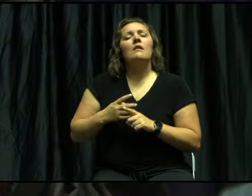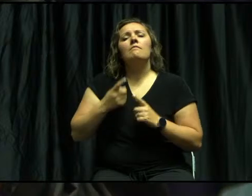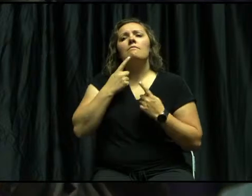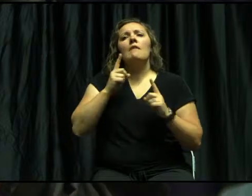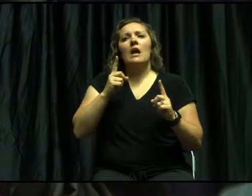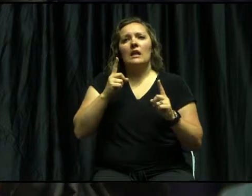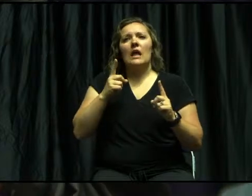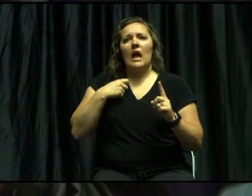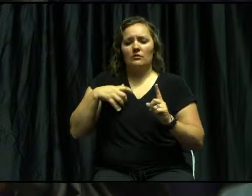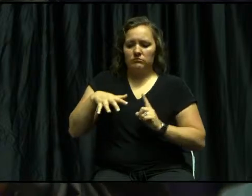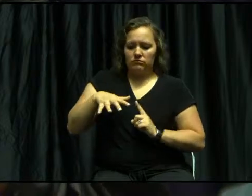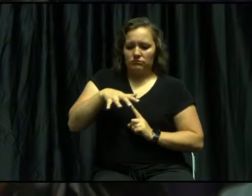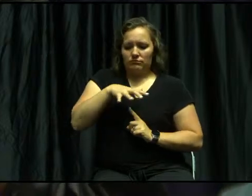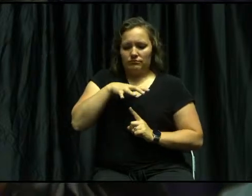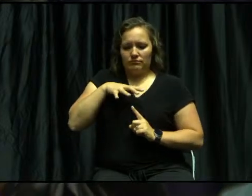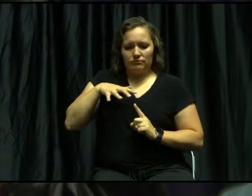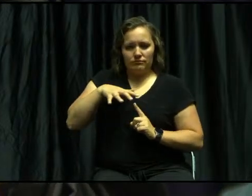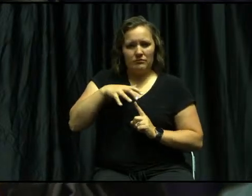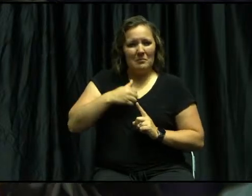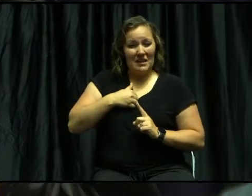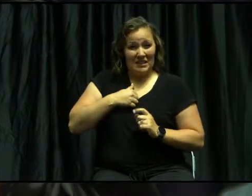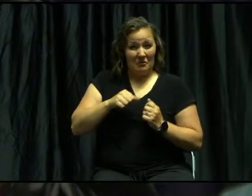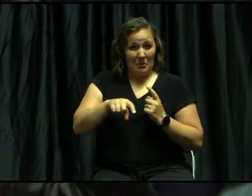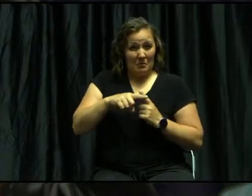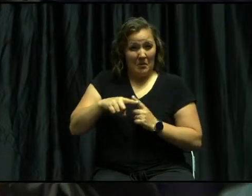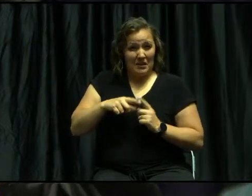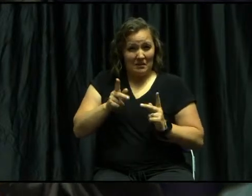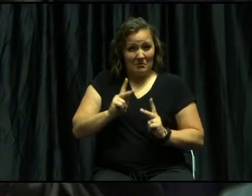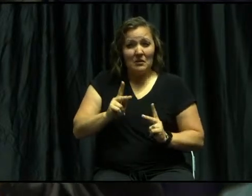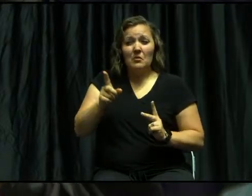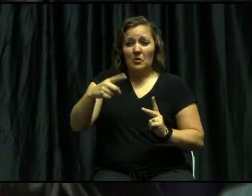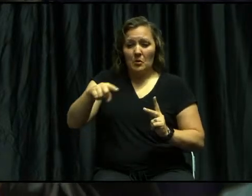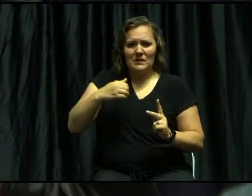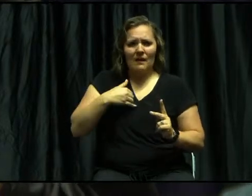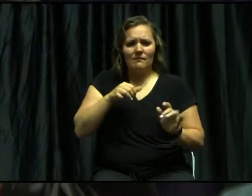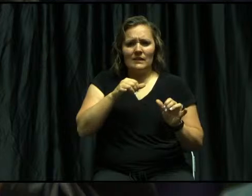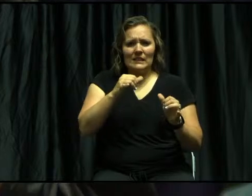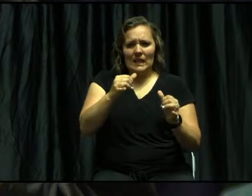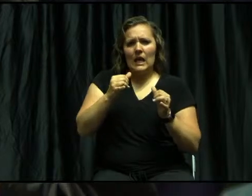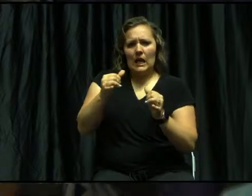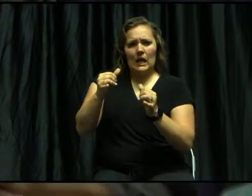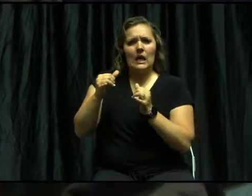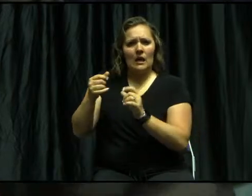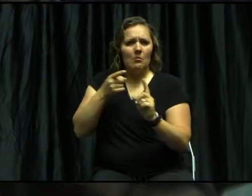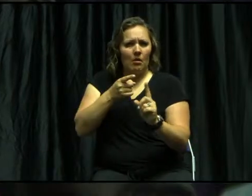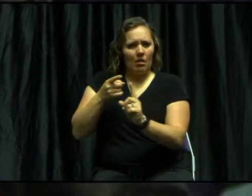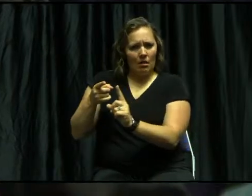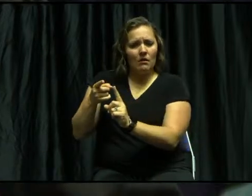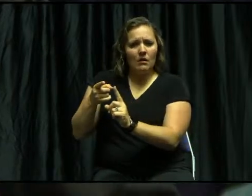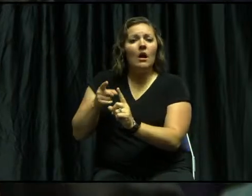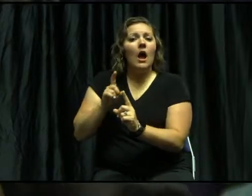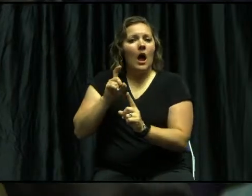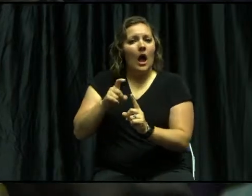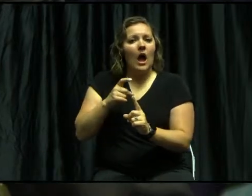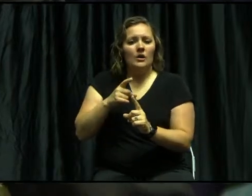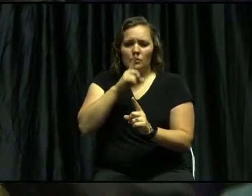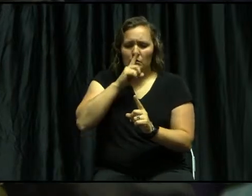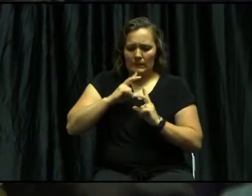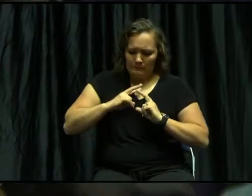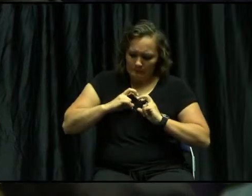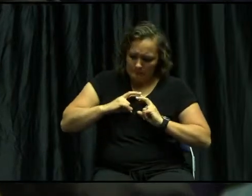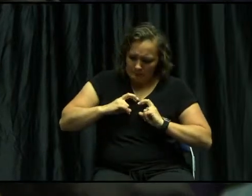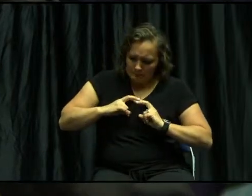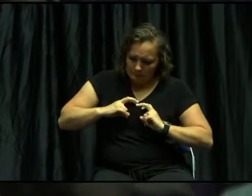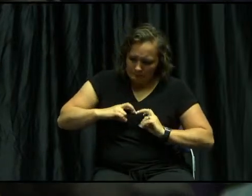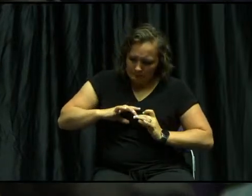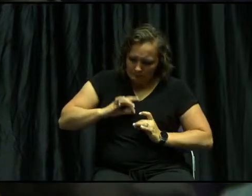surround myself with positive people, with those who have the same goals as myself. I had to dig deep into my soul